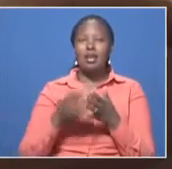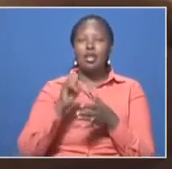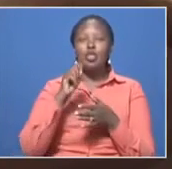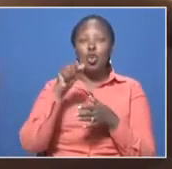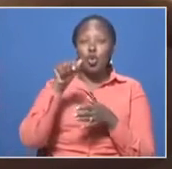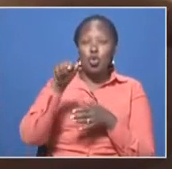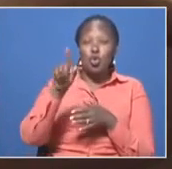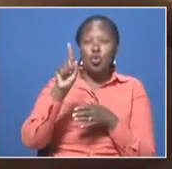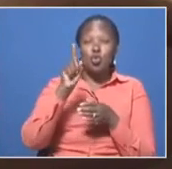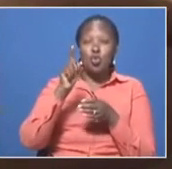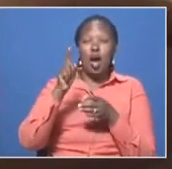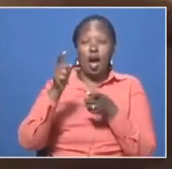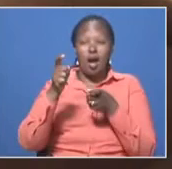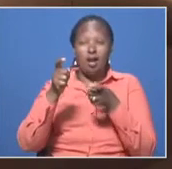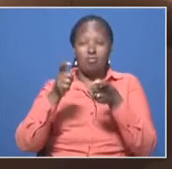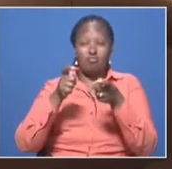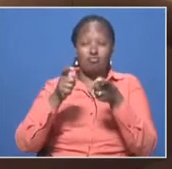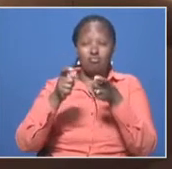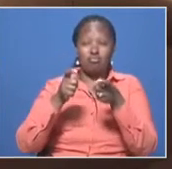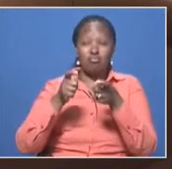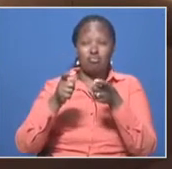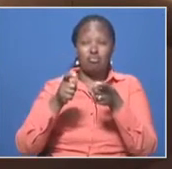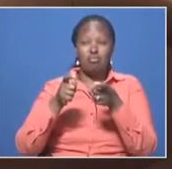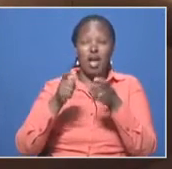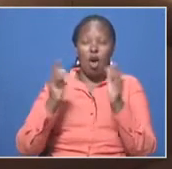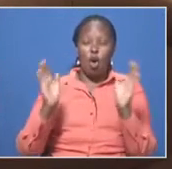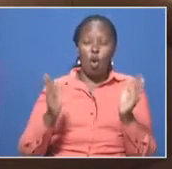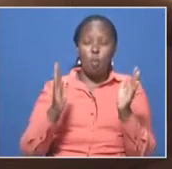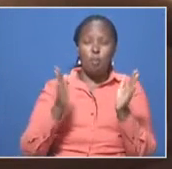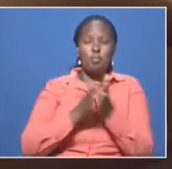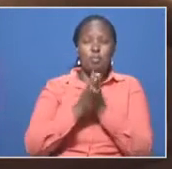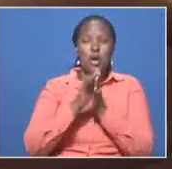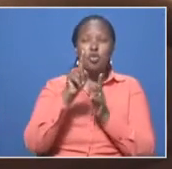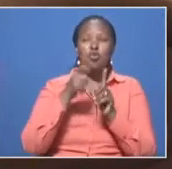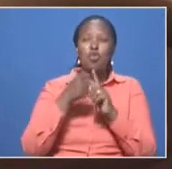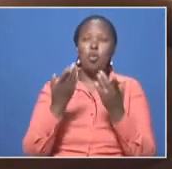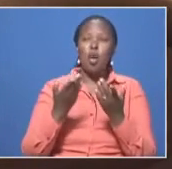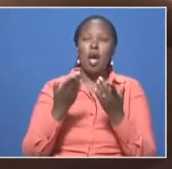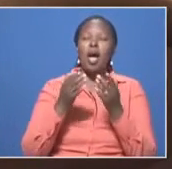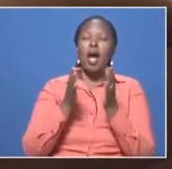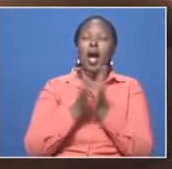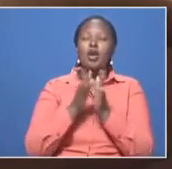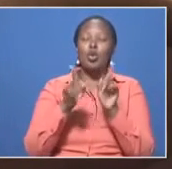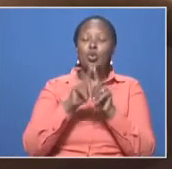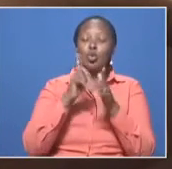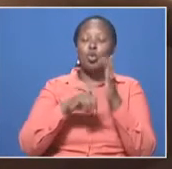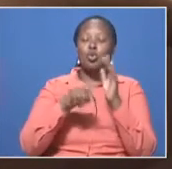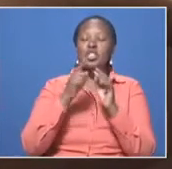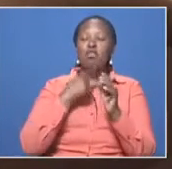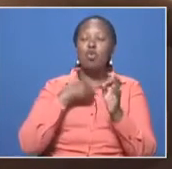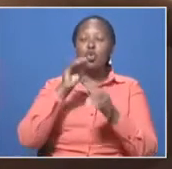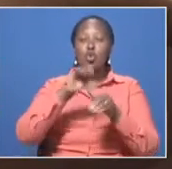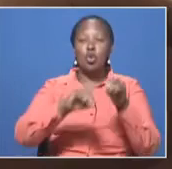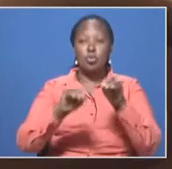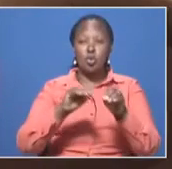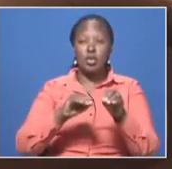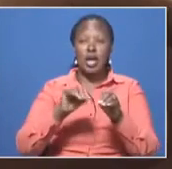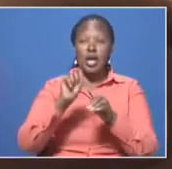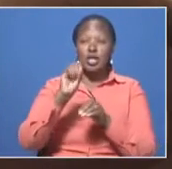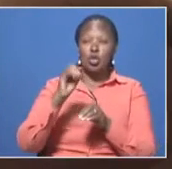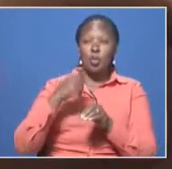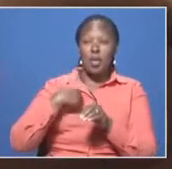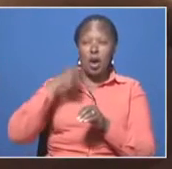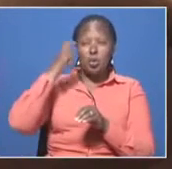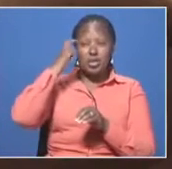your personal drive and what you want to contribute. And therefore, I was